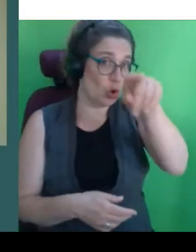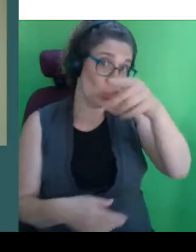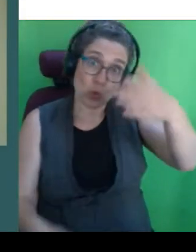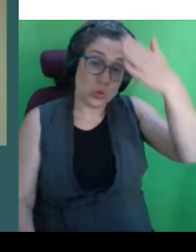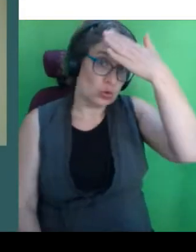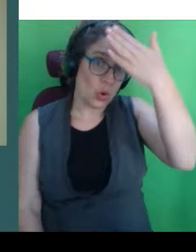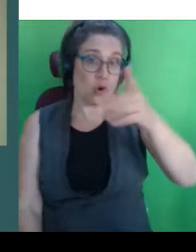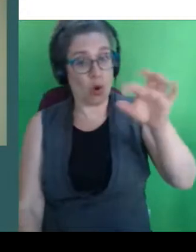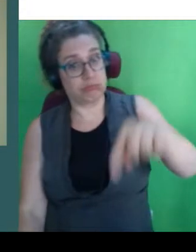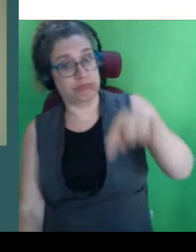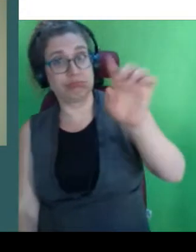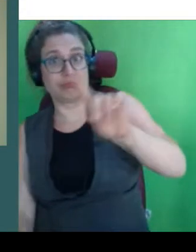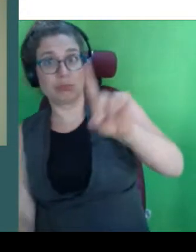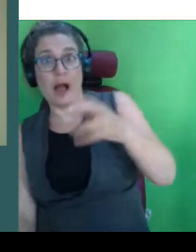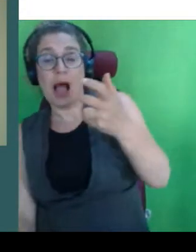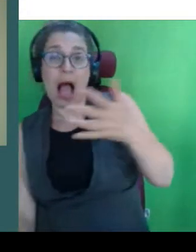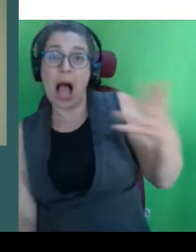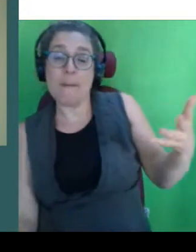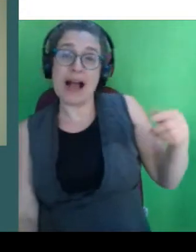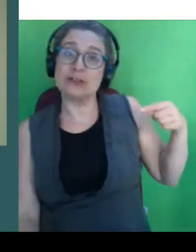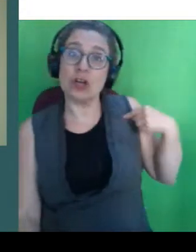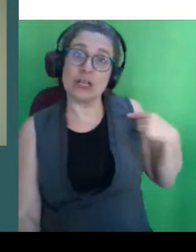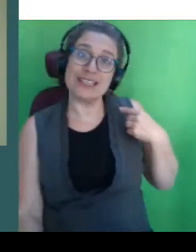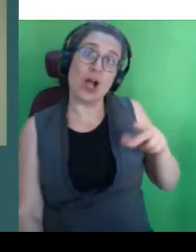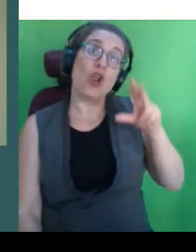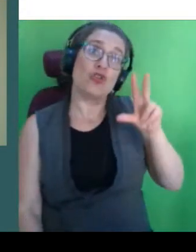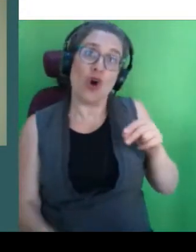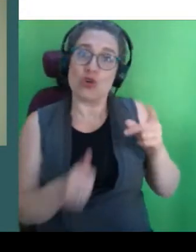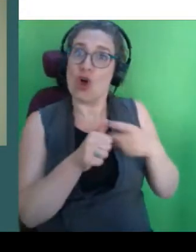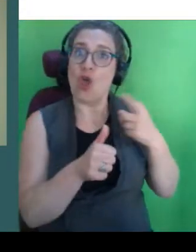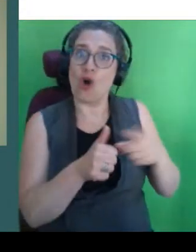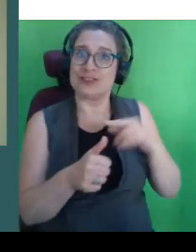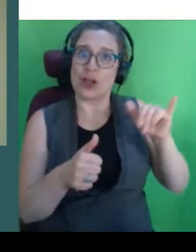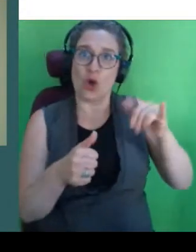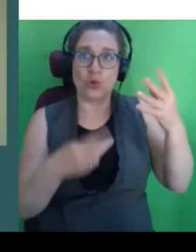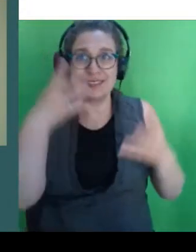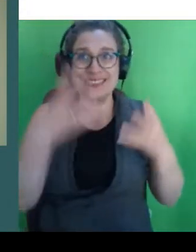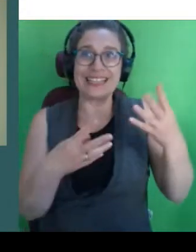rate of non-allergic people who test positive on a prick to prick,